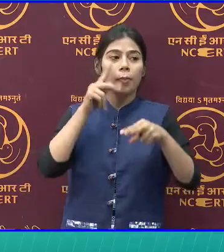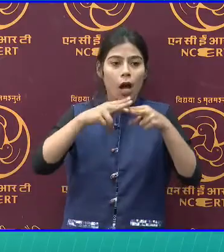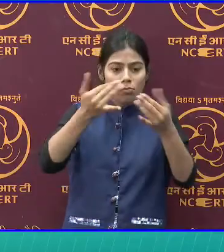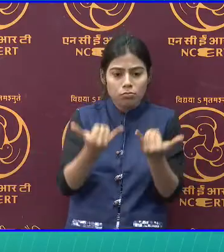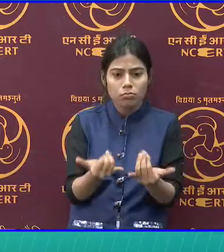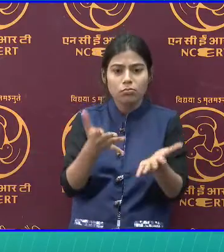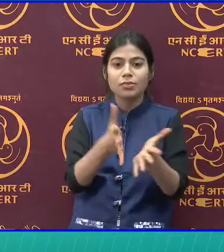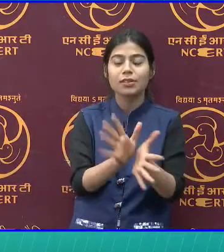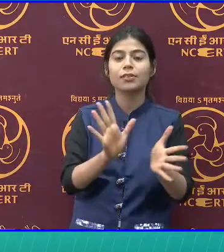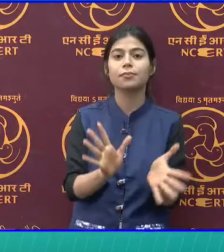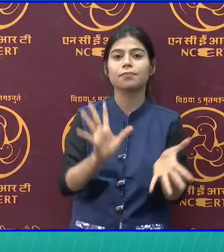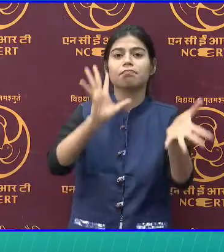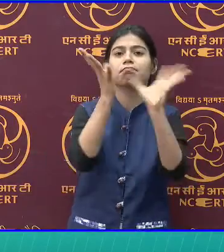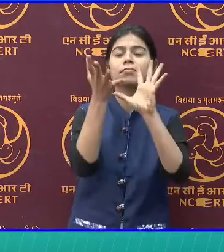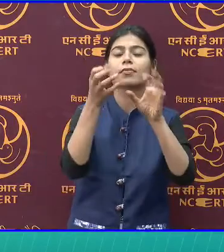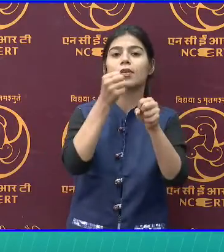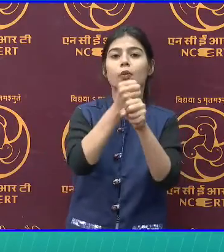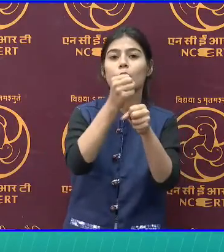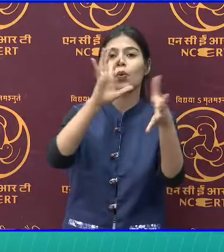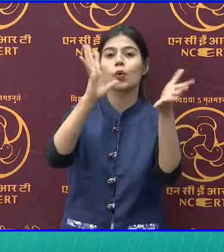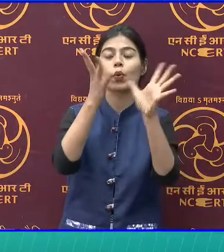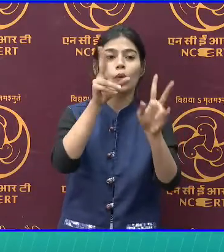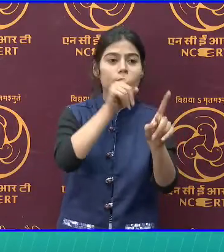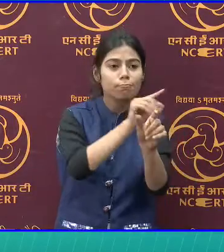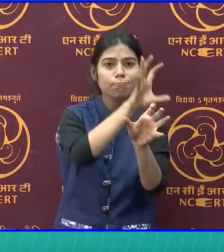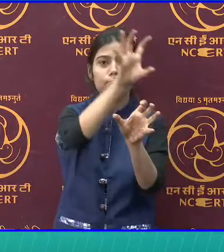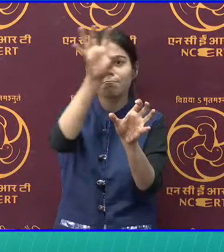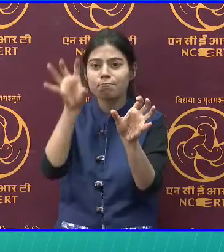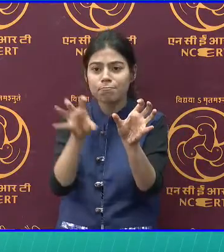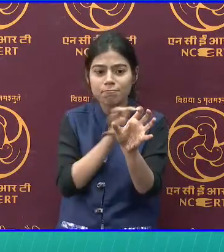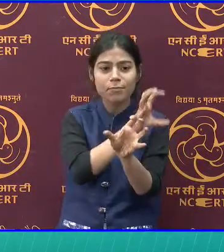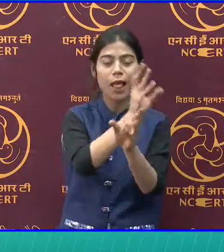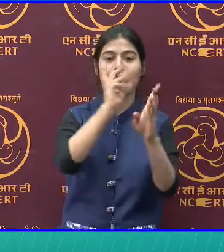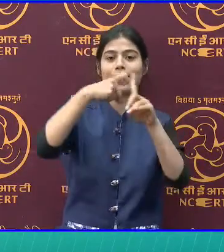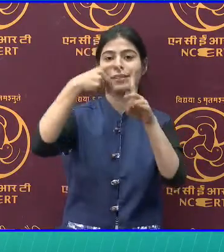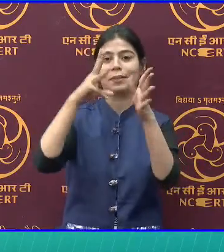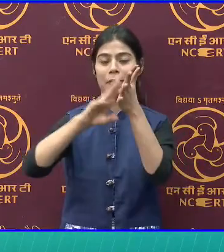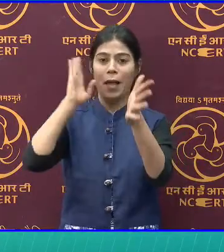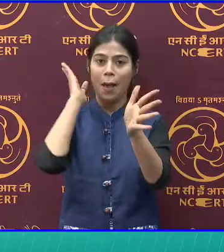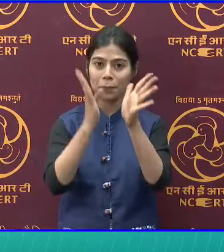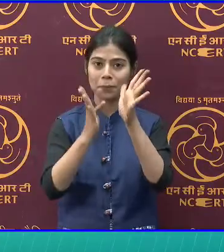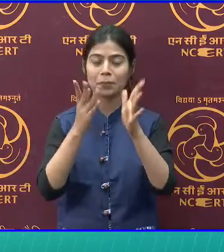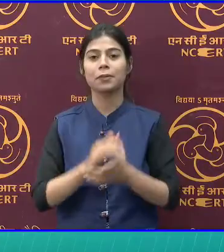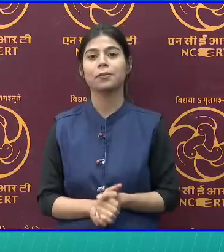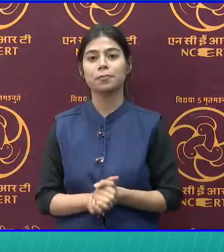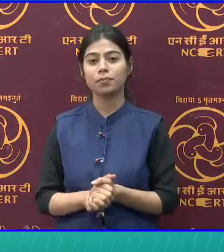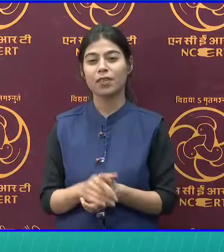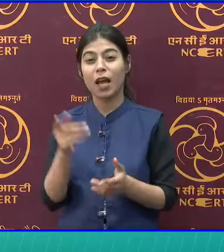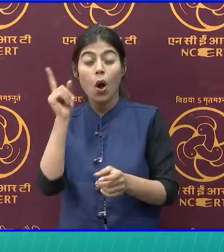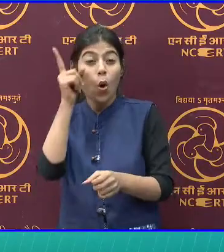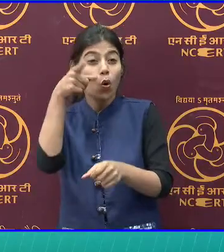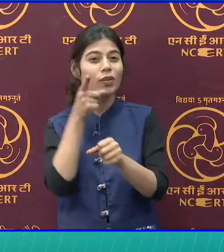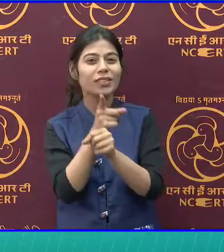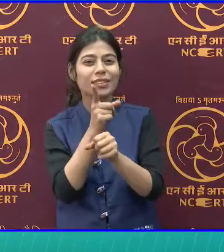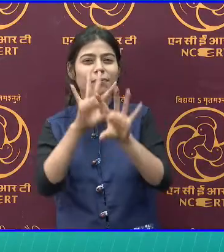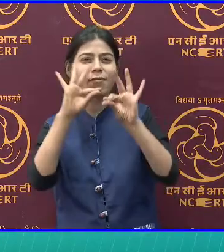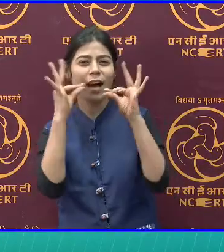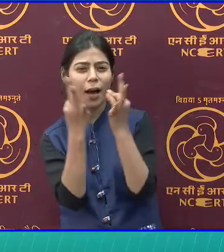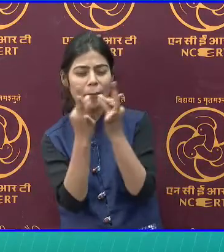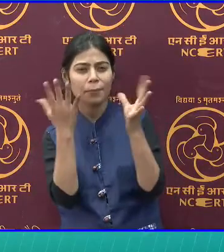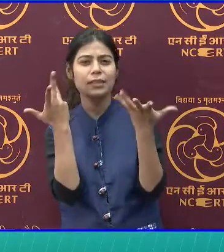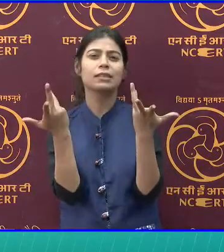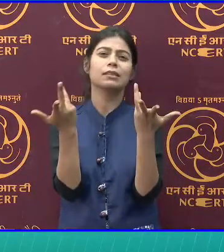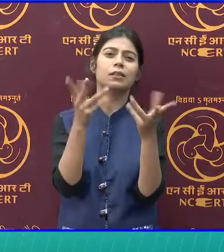not, they should get exposed to the globe actually. So in fact, I would say that the parents also should keep a globe